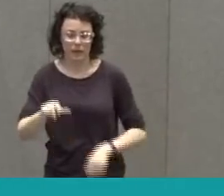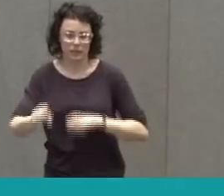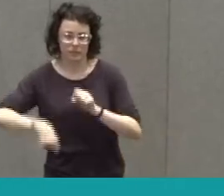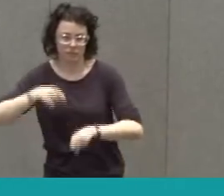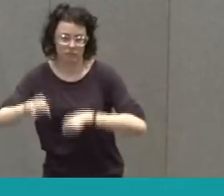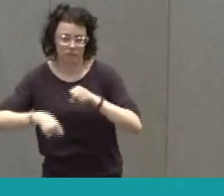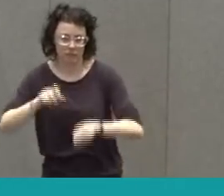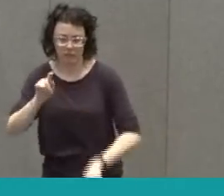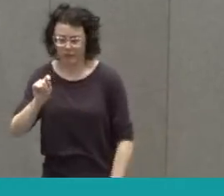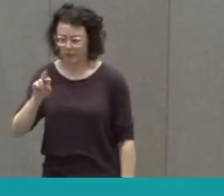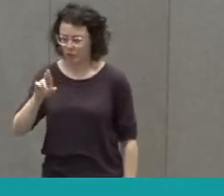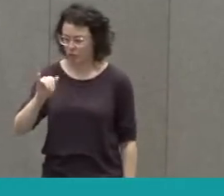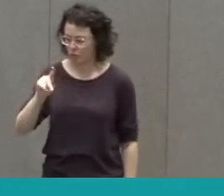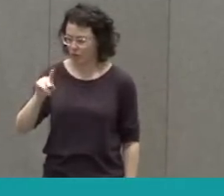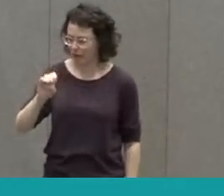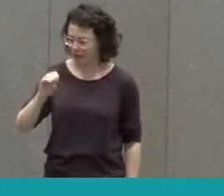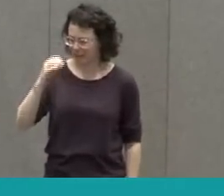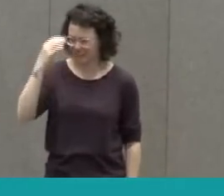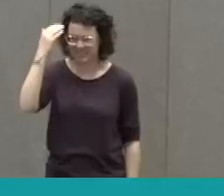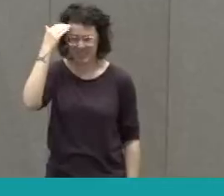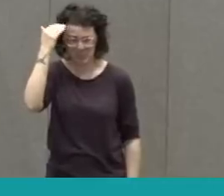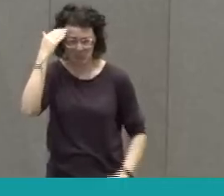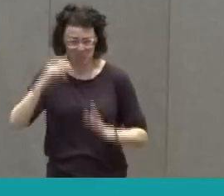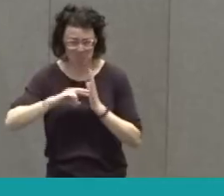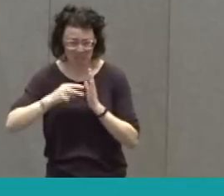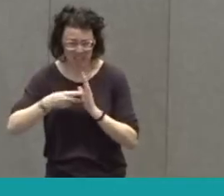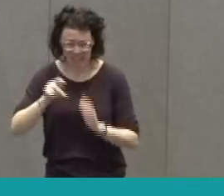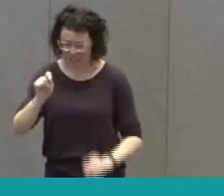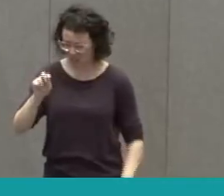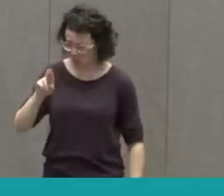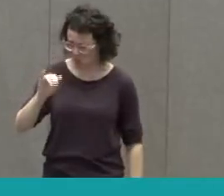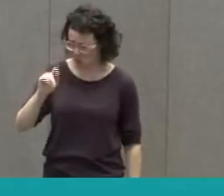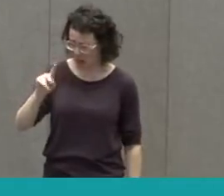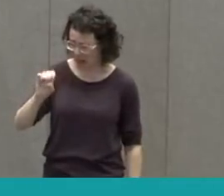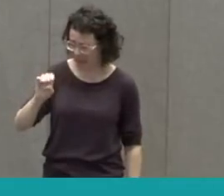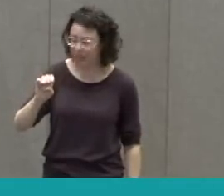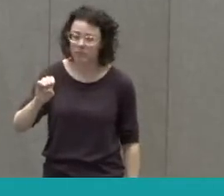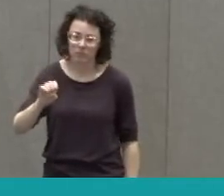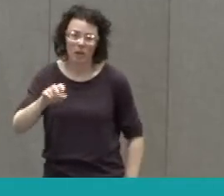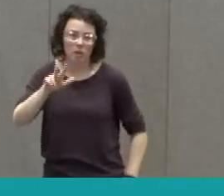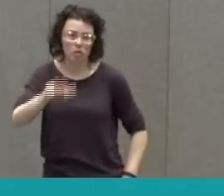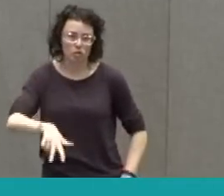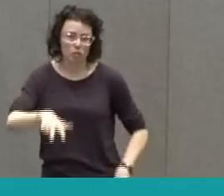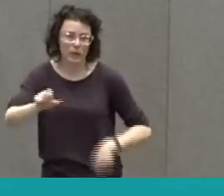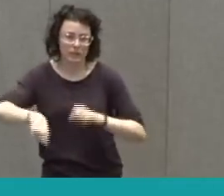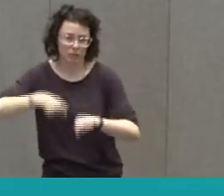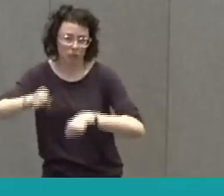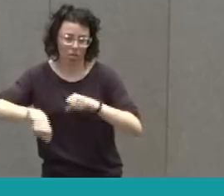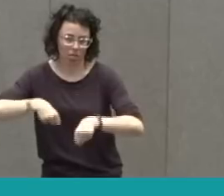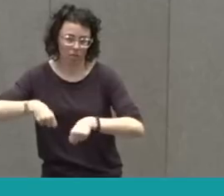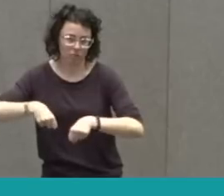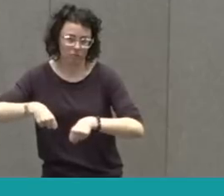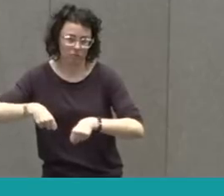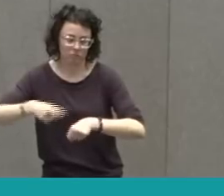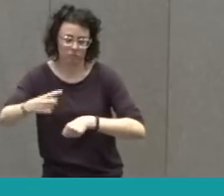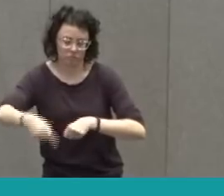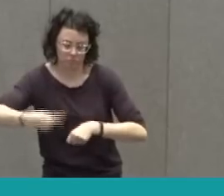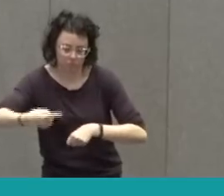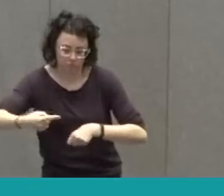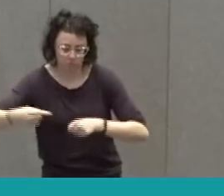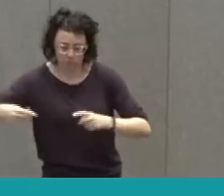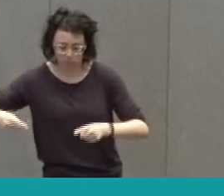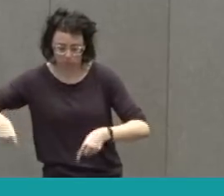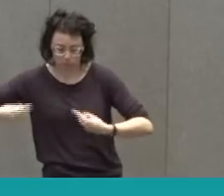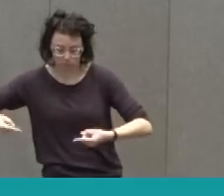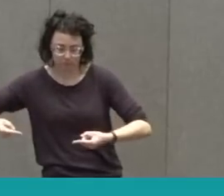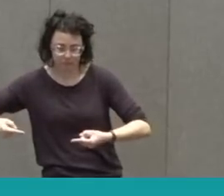trike? Tricycle. So we know that a tricycle has 3 wheels and a bike has 2 wheels. So